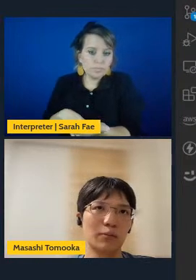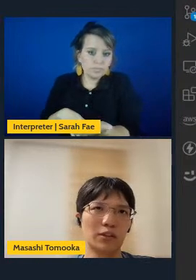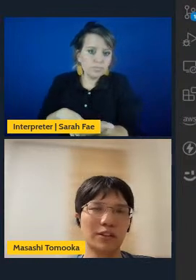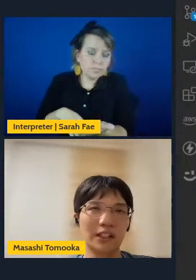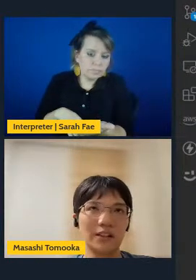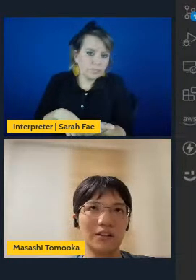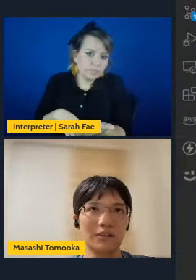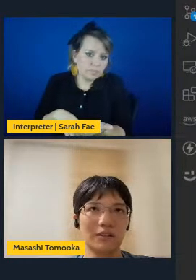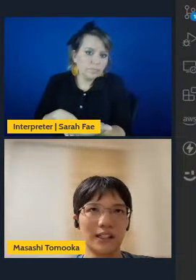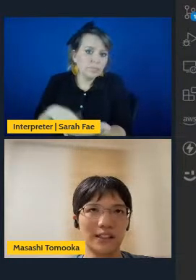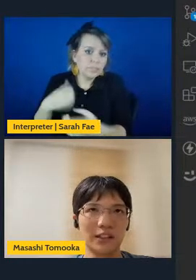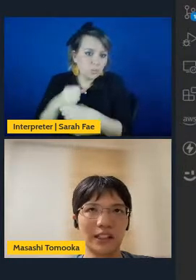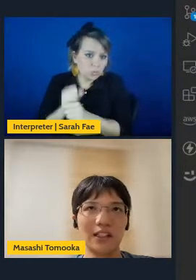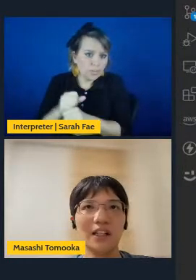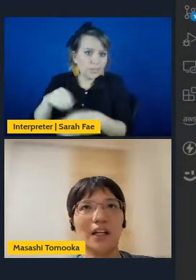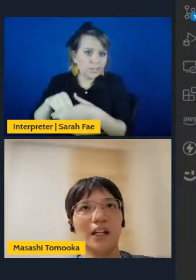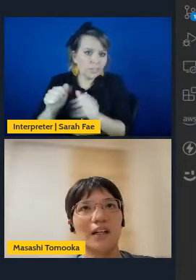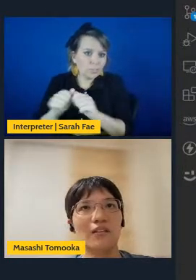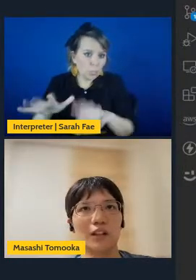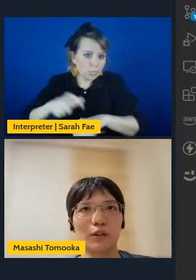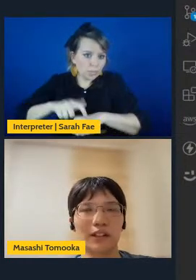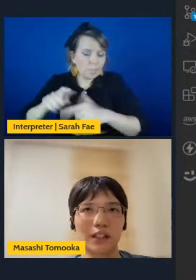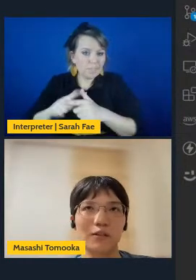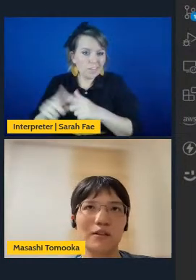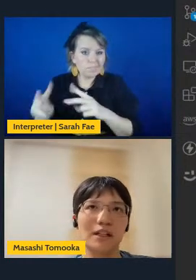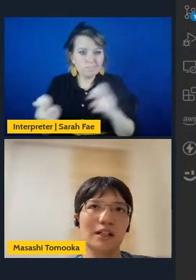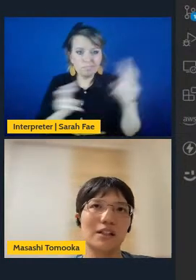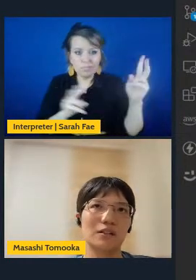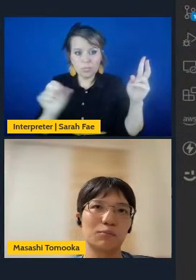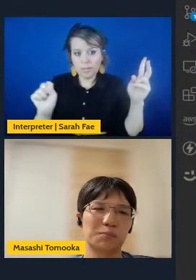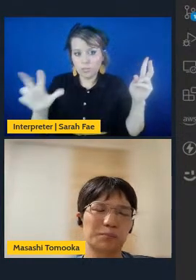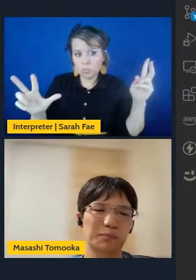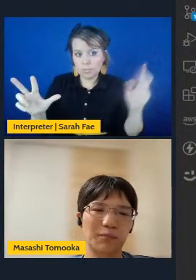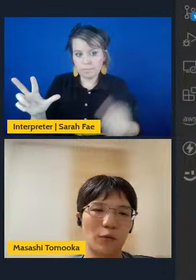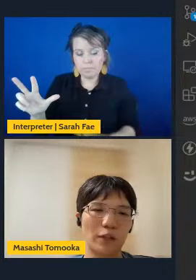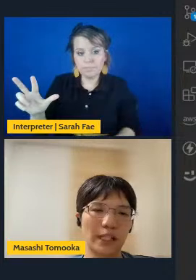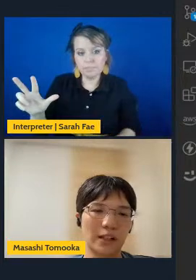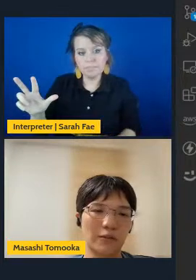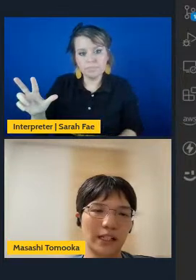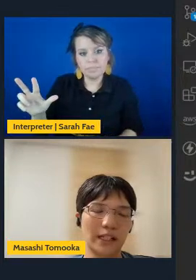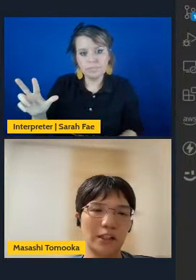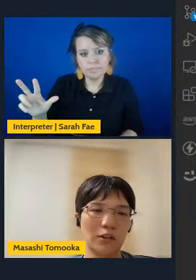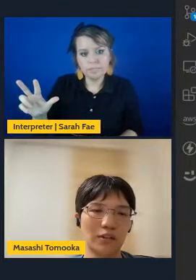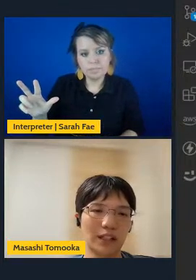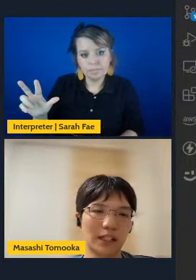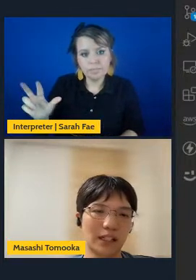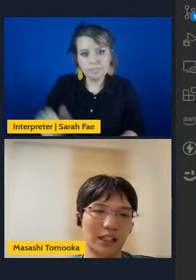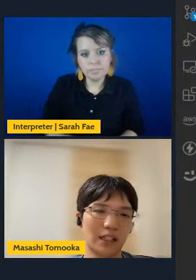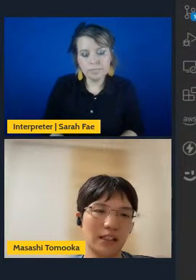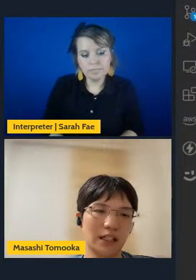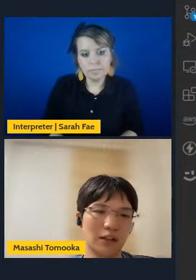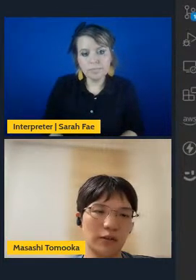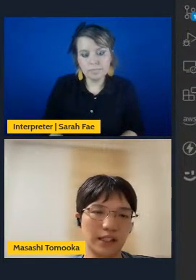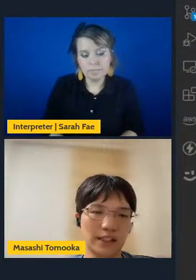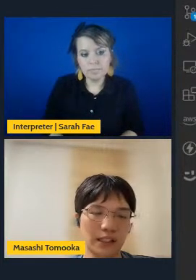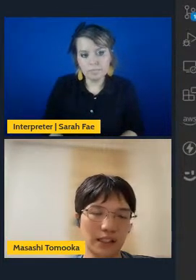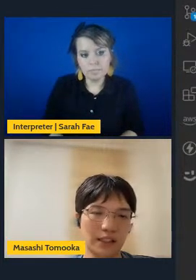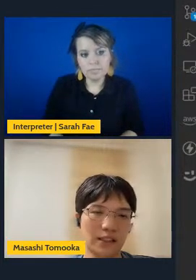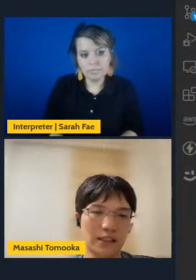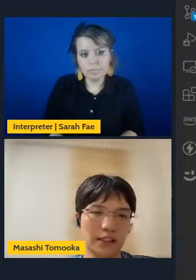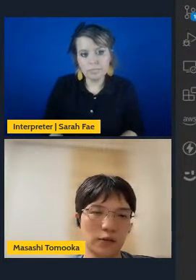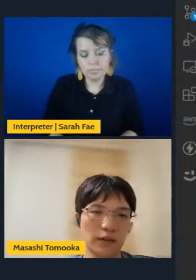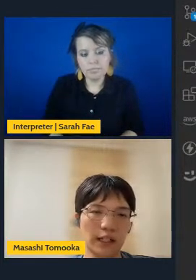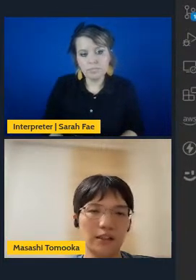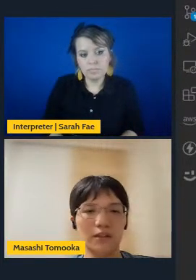and uploaded to S3 on deploy time, and we can finally load and fetch